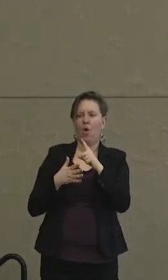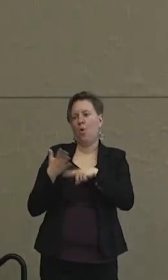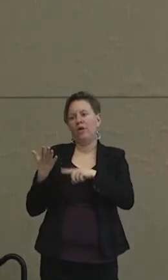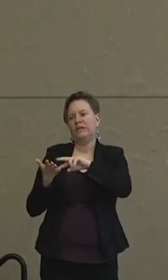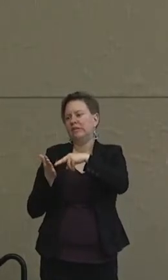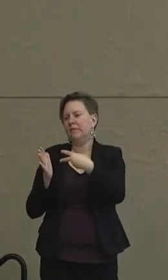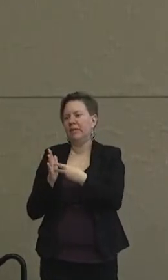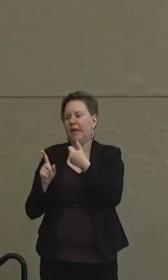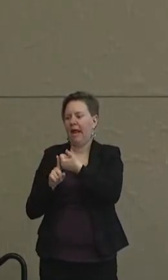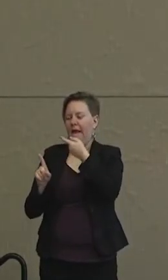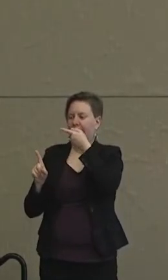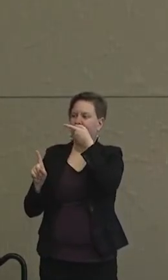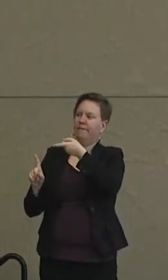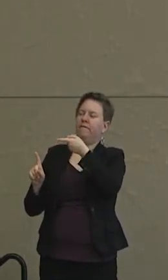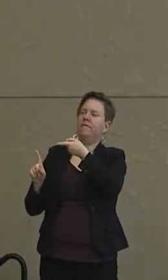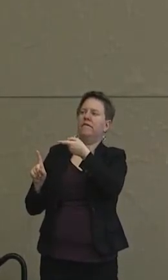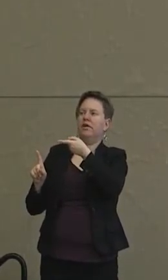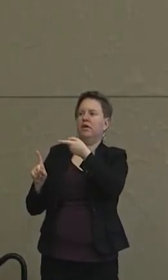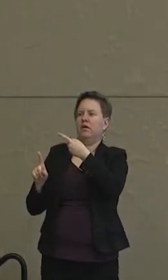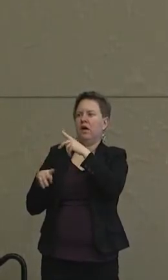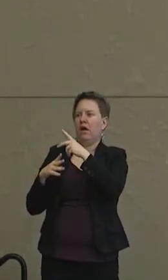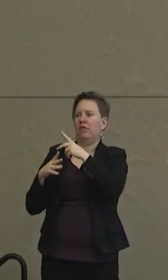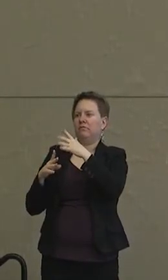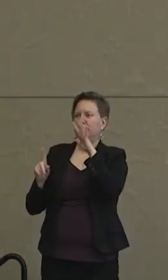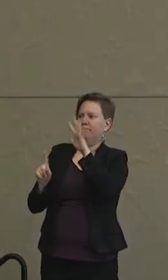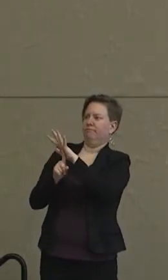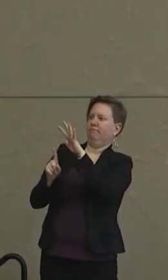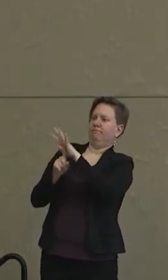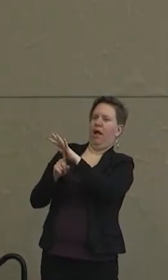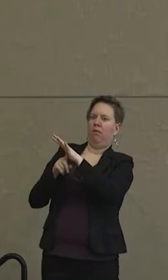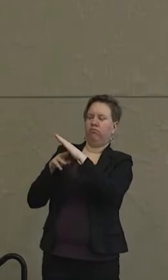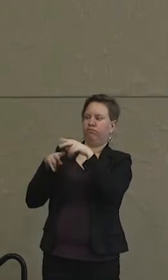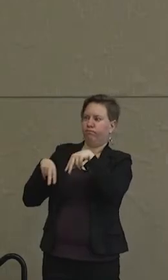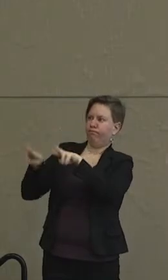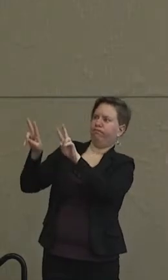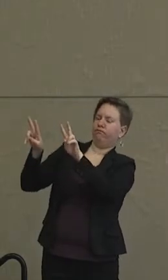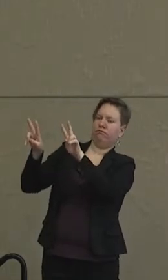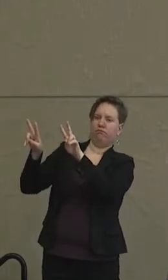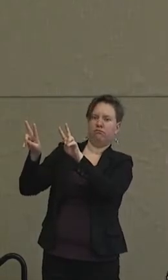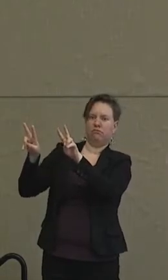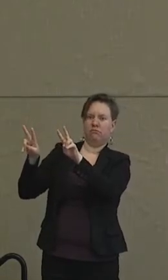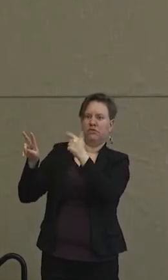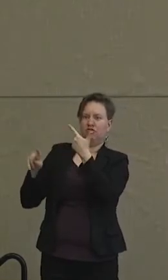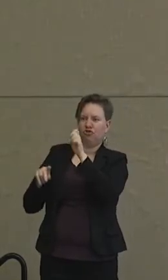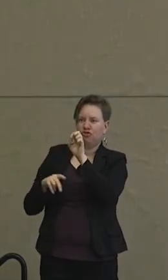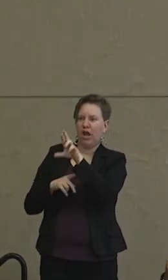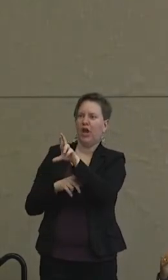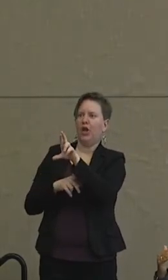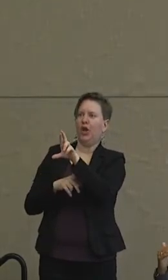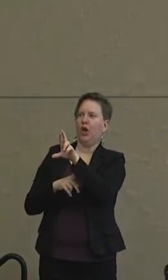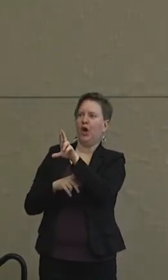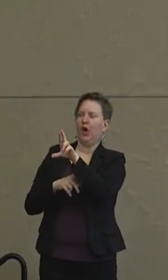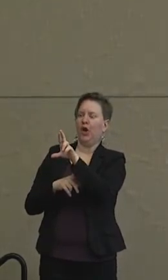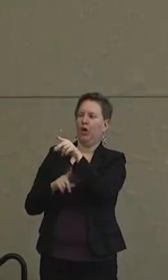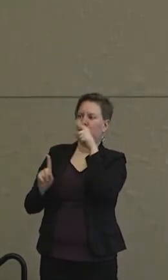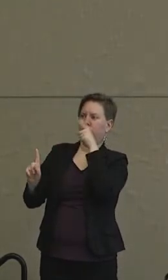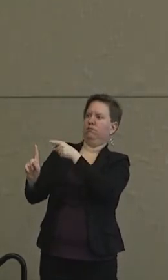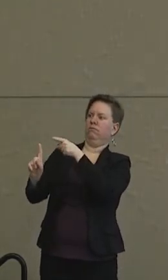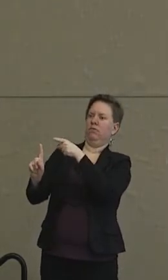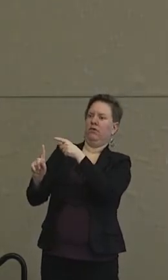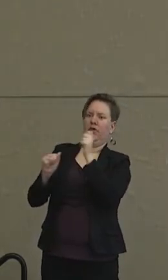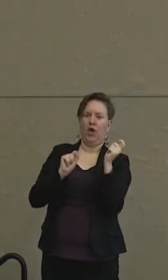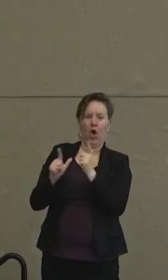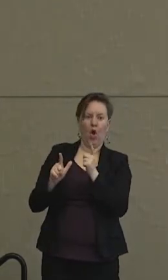about what does it mean to have a kind of high-profile gender essential, like all the sisters